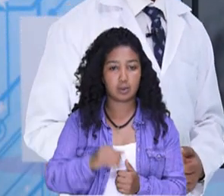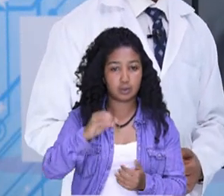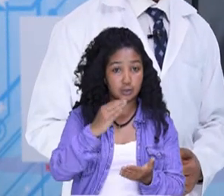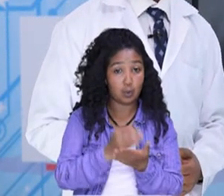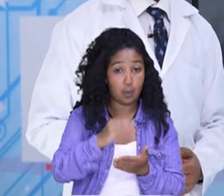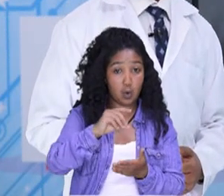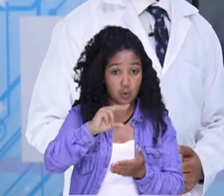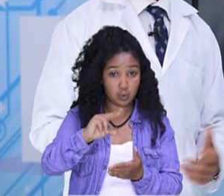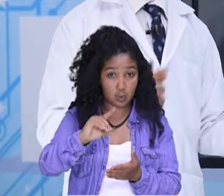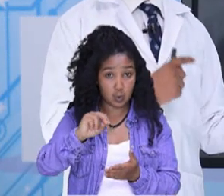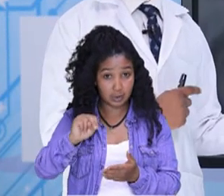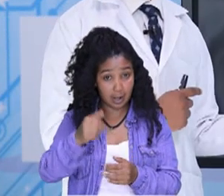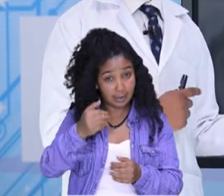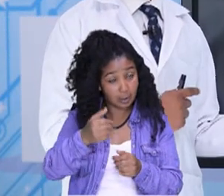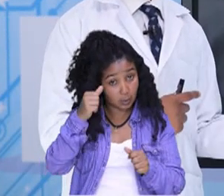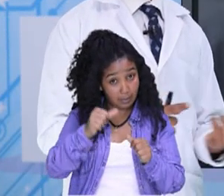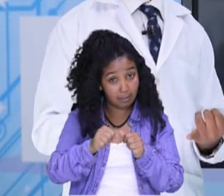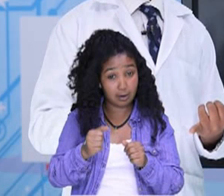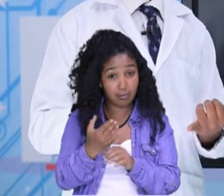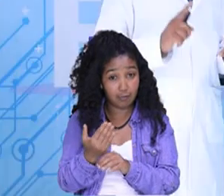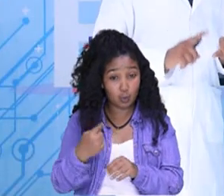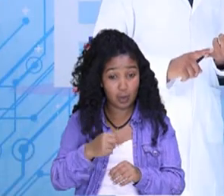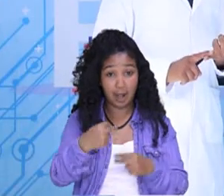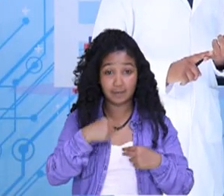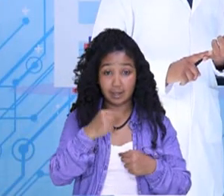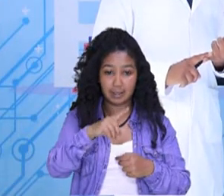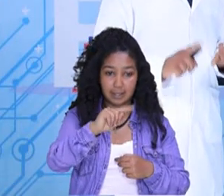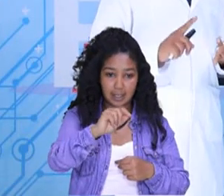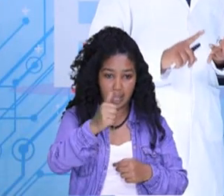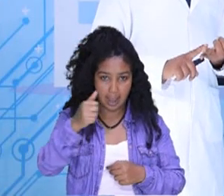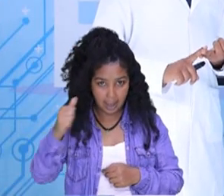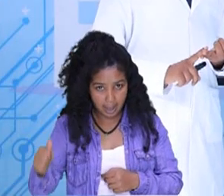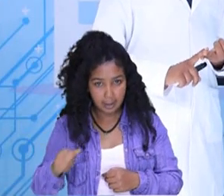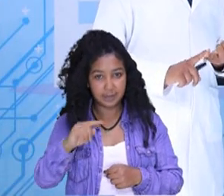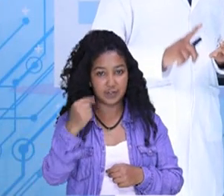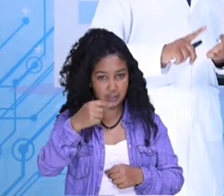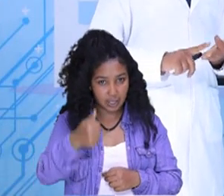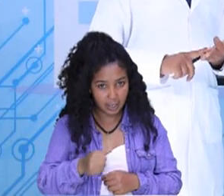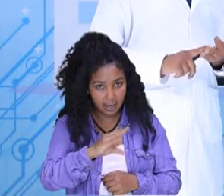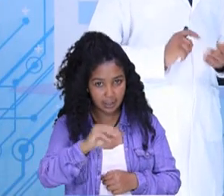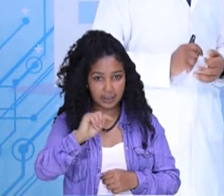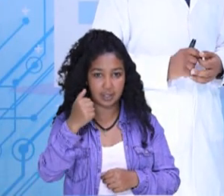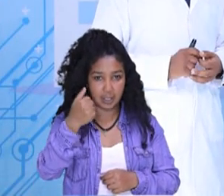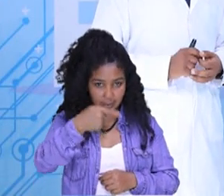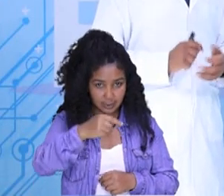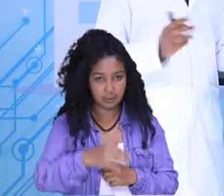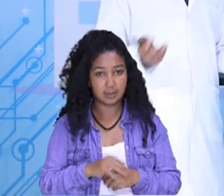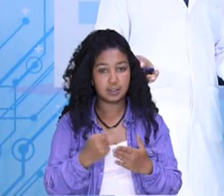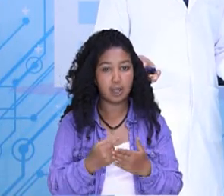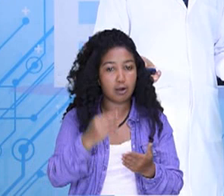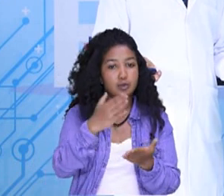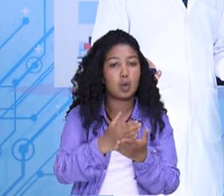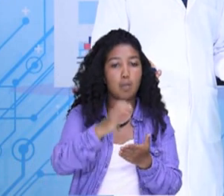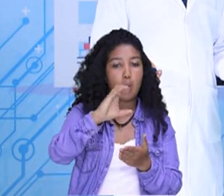Stop codons, as you remember before, we have said TAA, TGA, and TAG. These